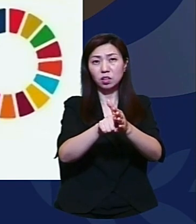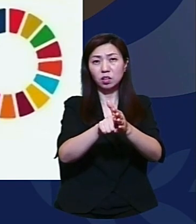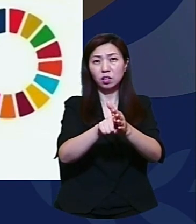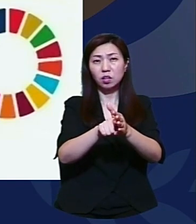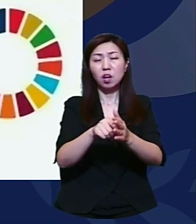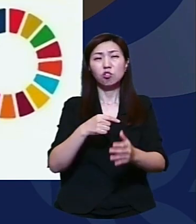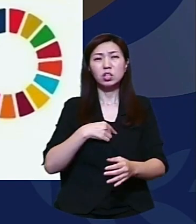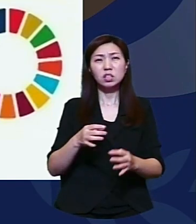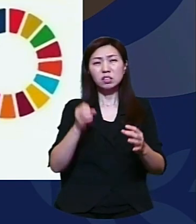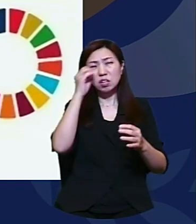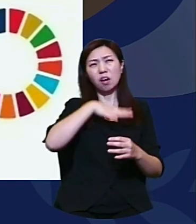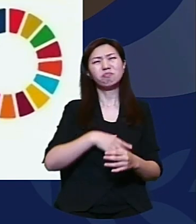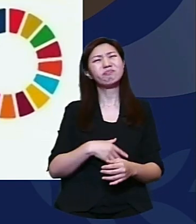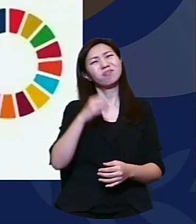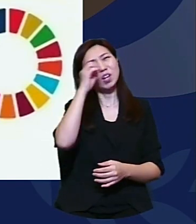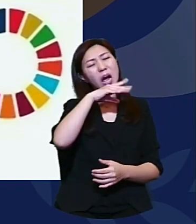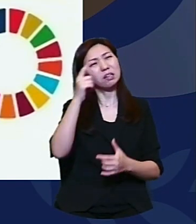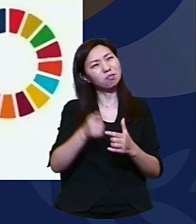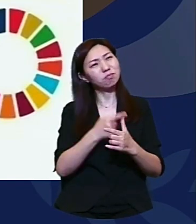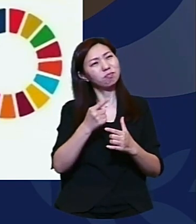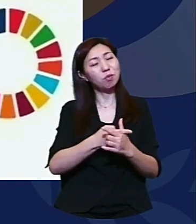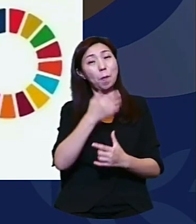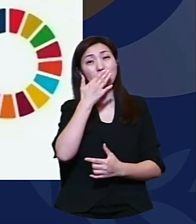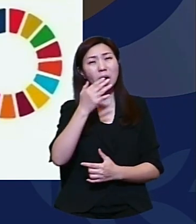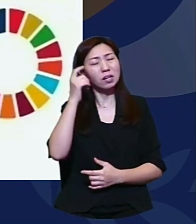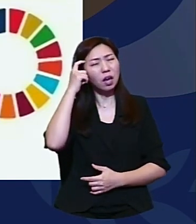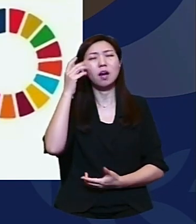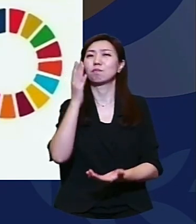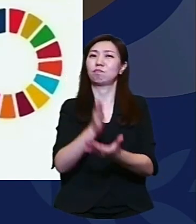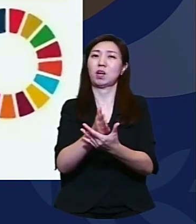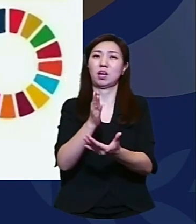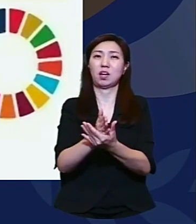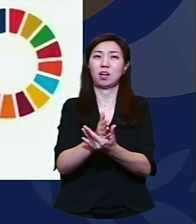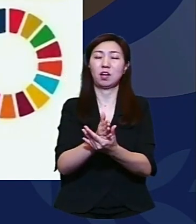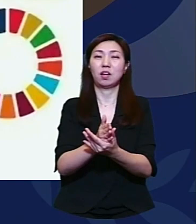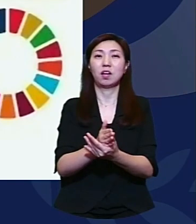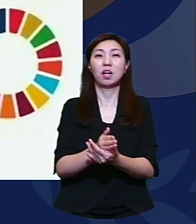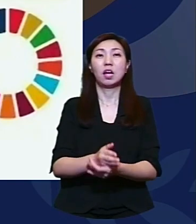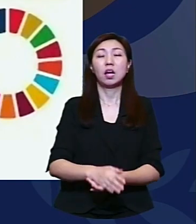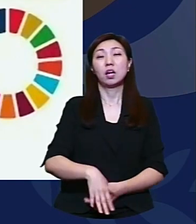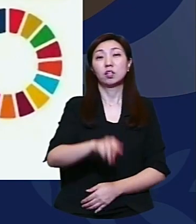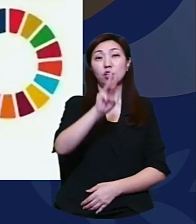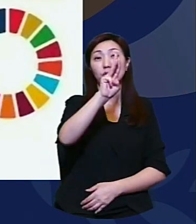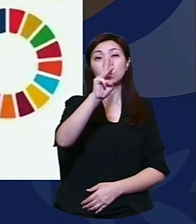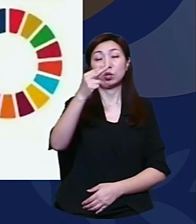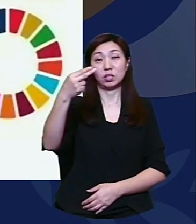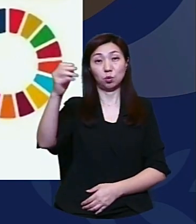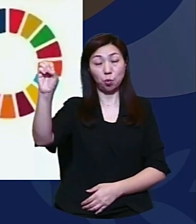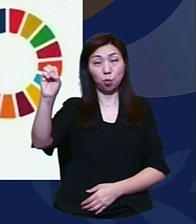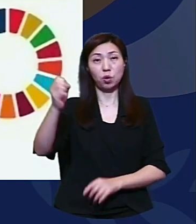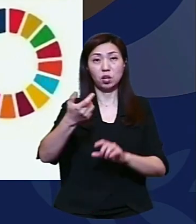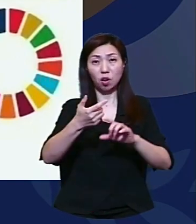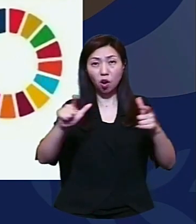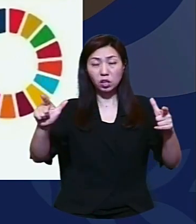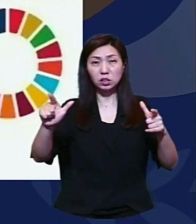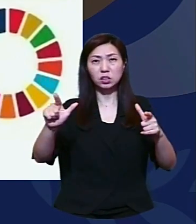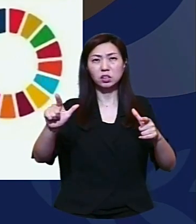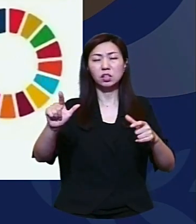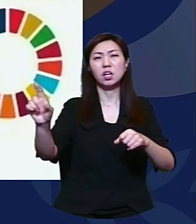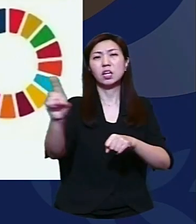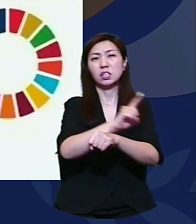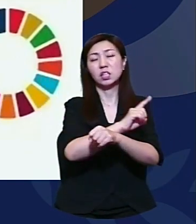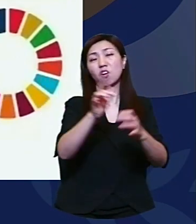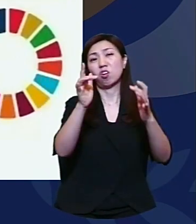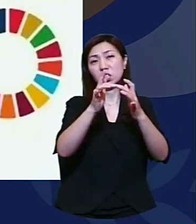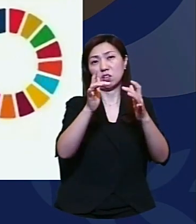will place a special emphasis on bringing players from right across the digital ecosystem and beyond. And through our